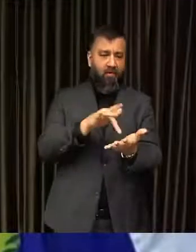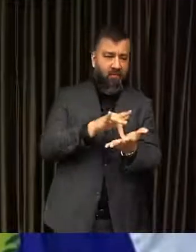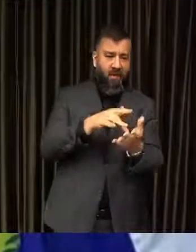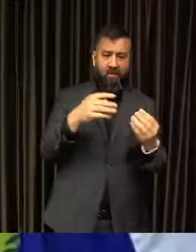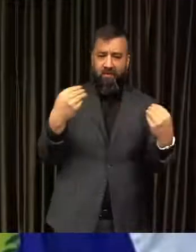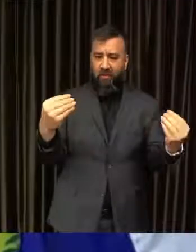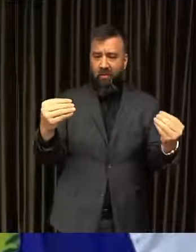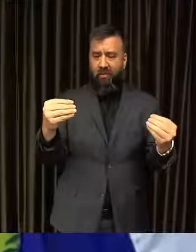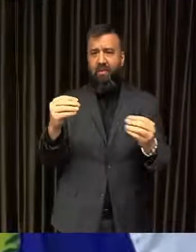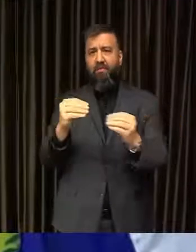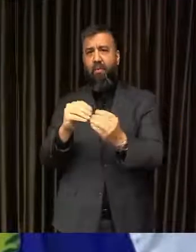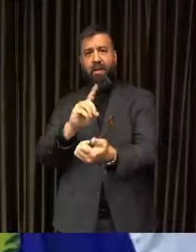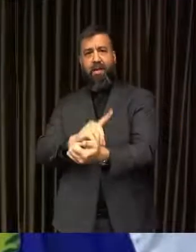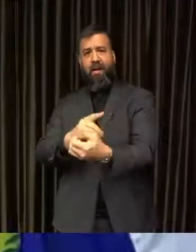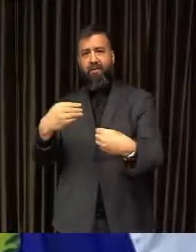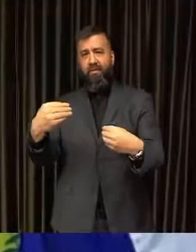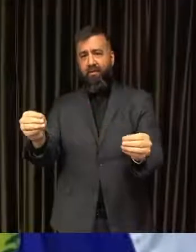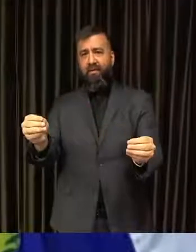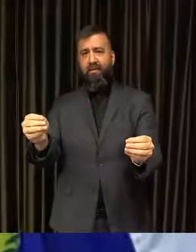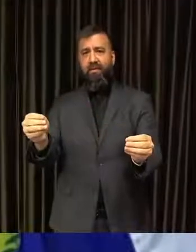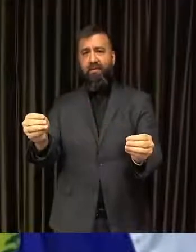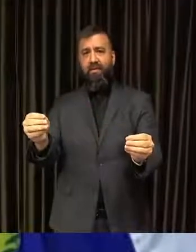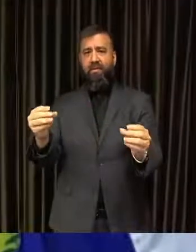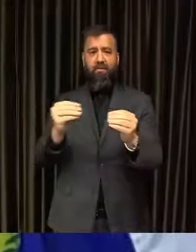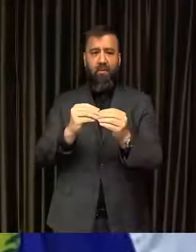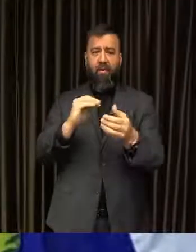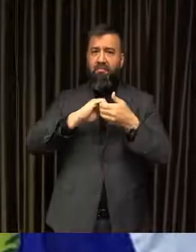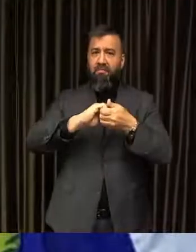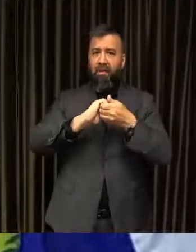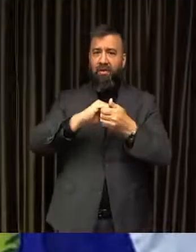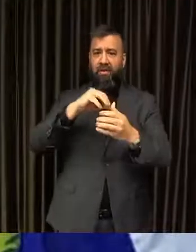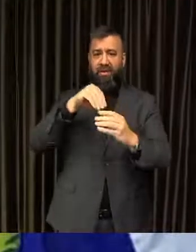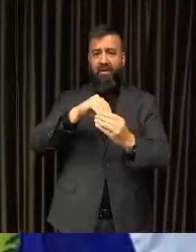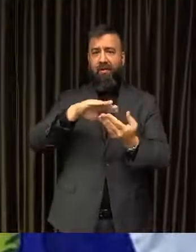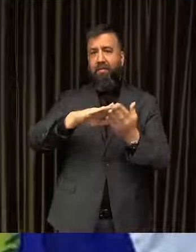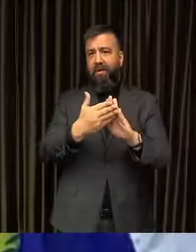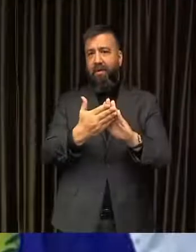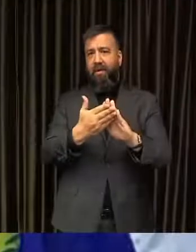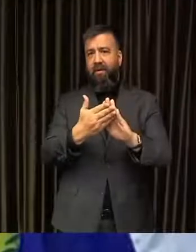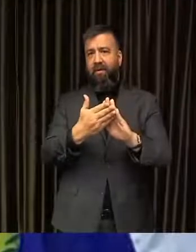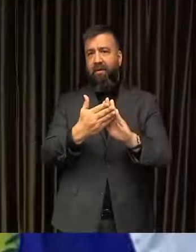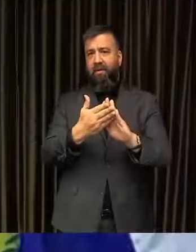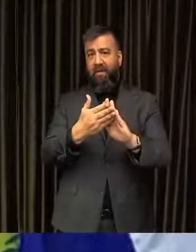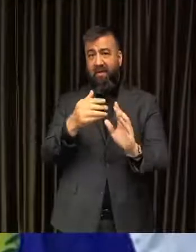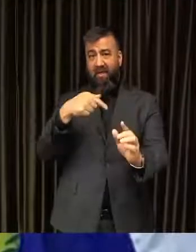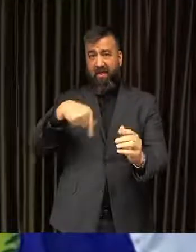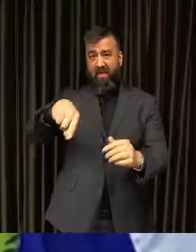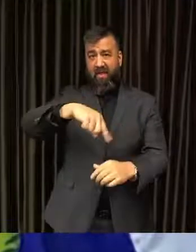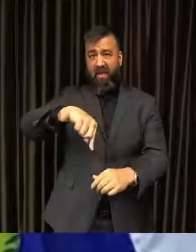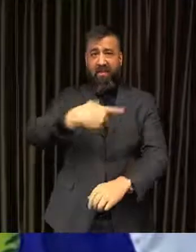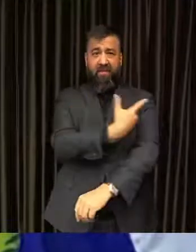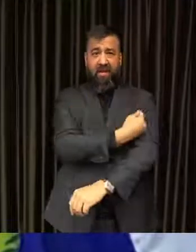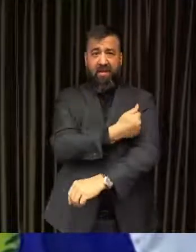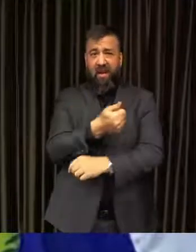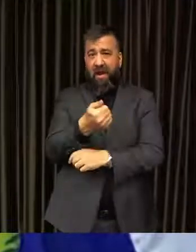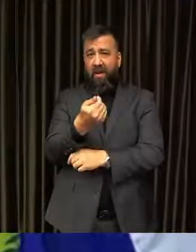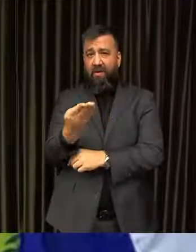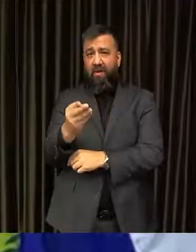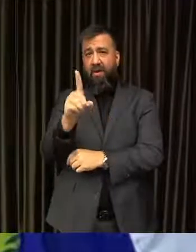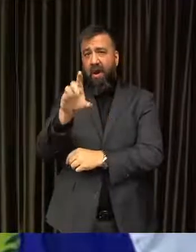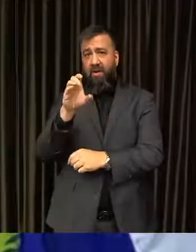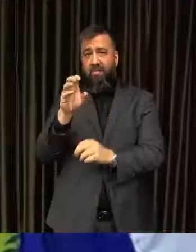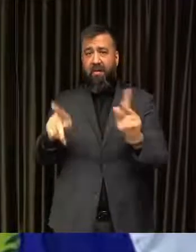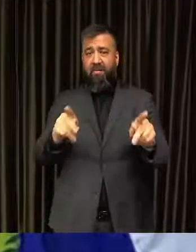pharmacies, more doctors' offices, more partners in the community, vaccinating a few hundred people every